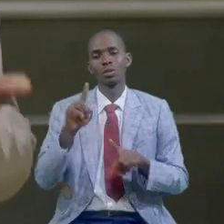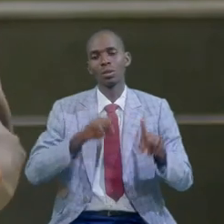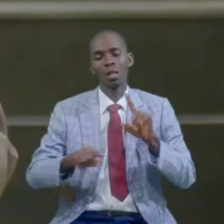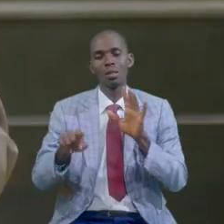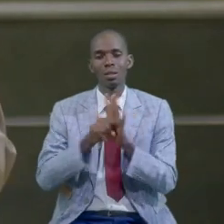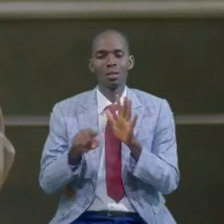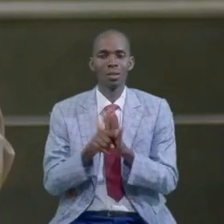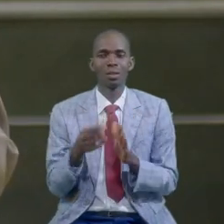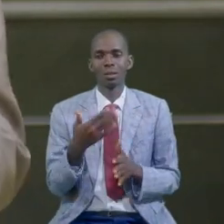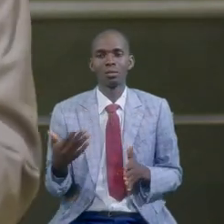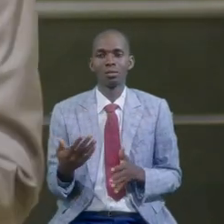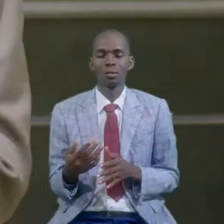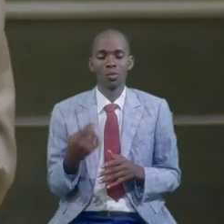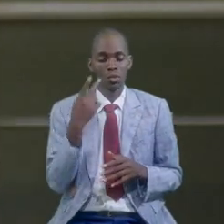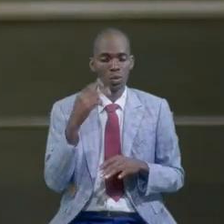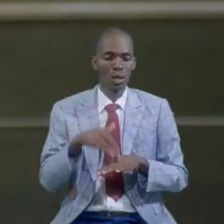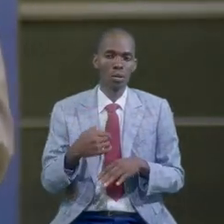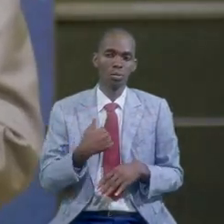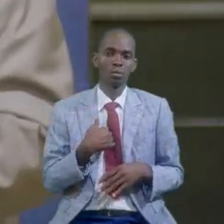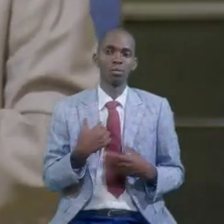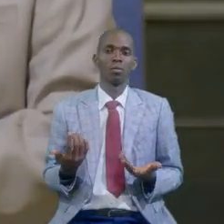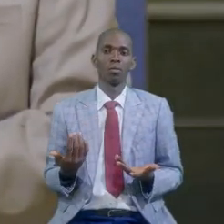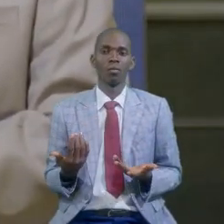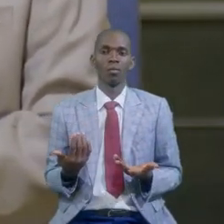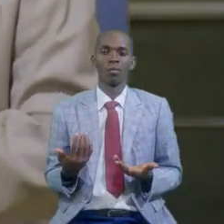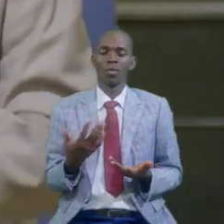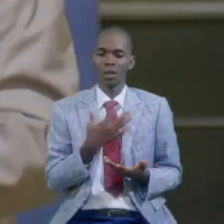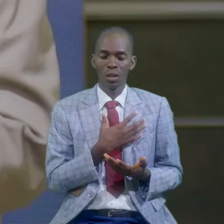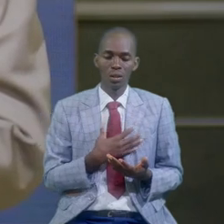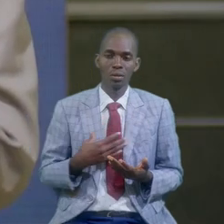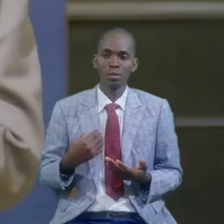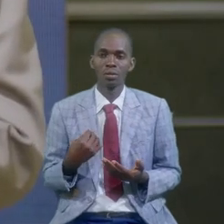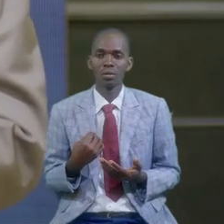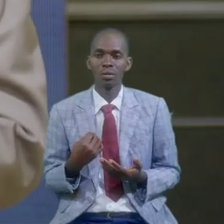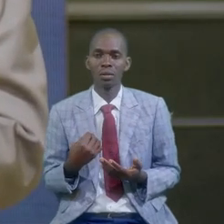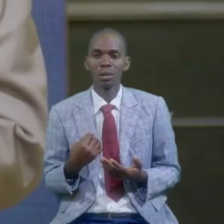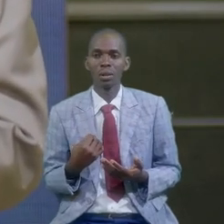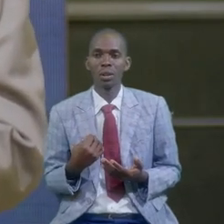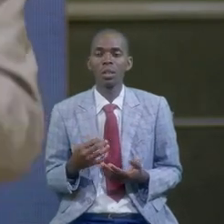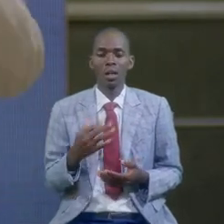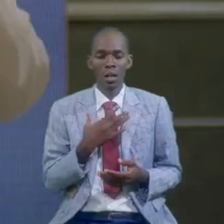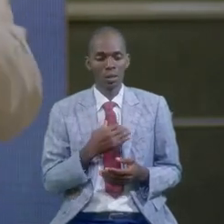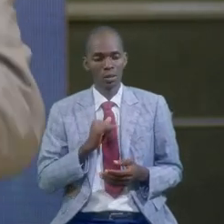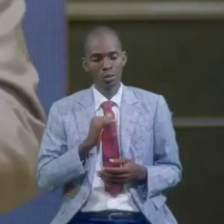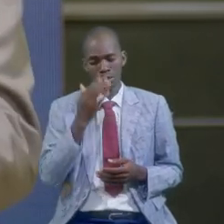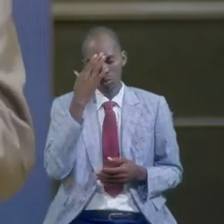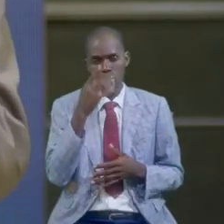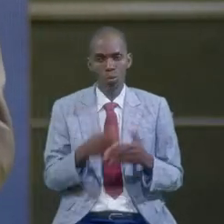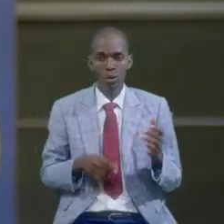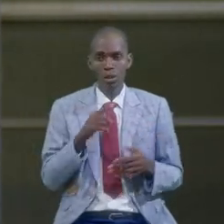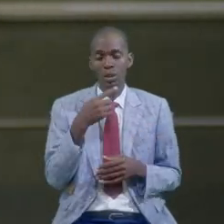Look at me now. I know my earthly father. And I know what he said. He wanted